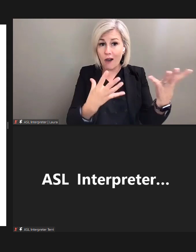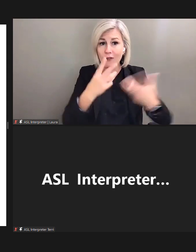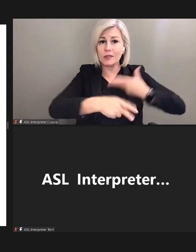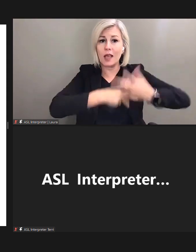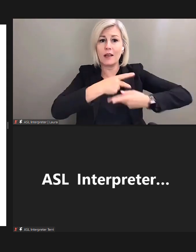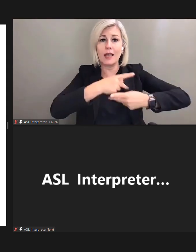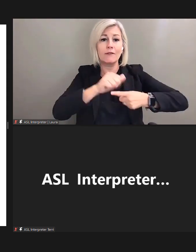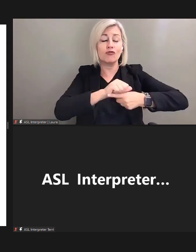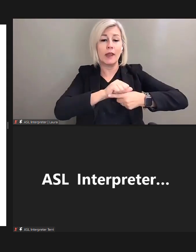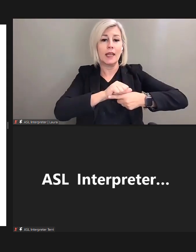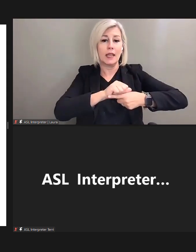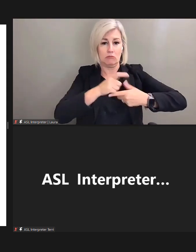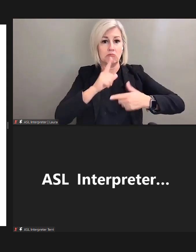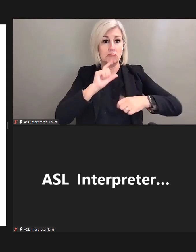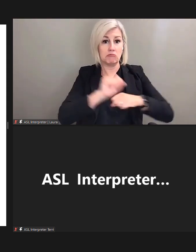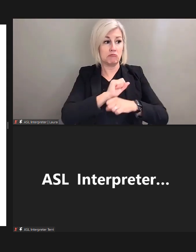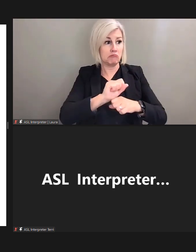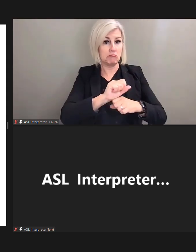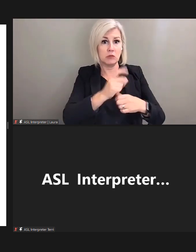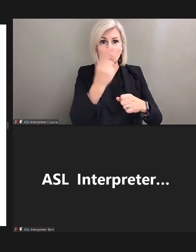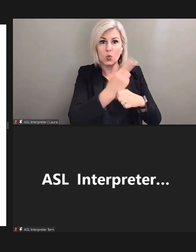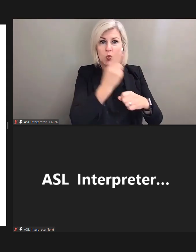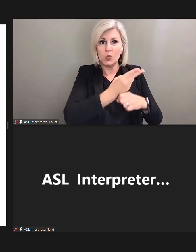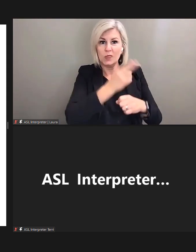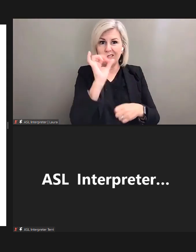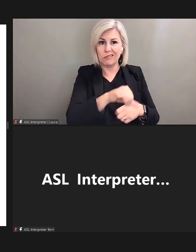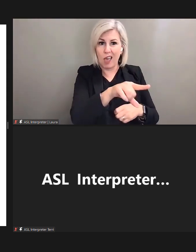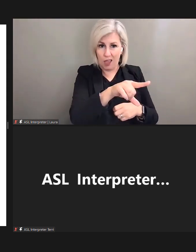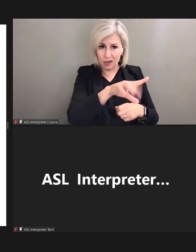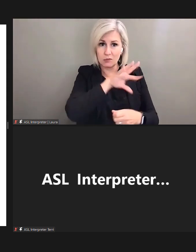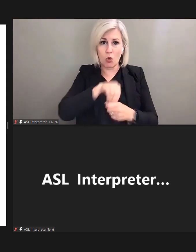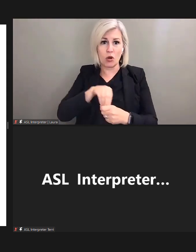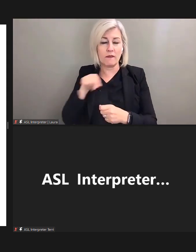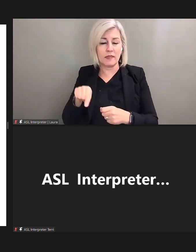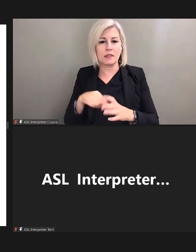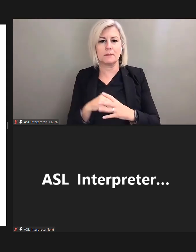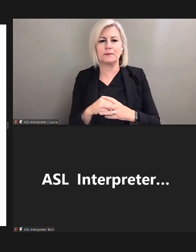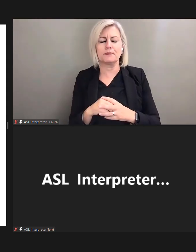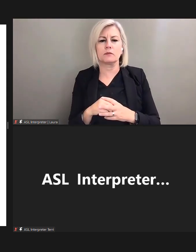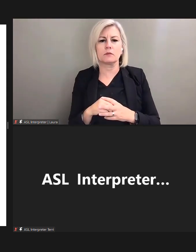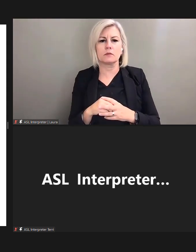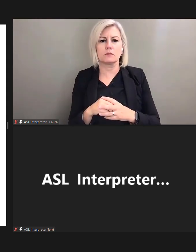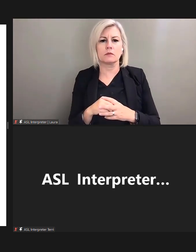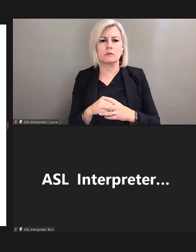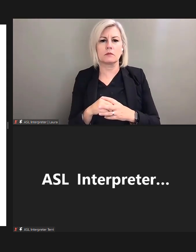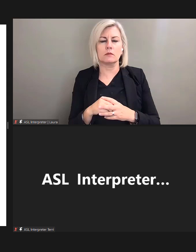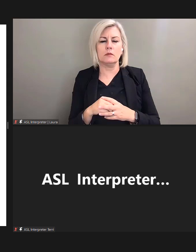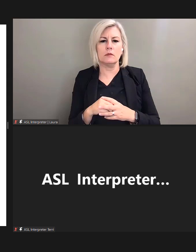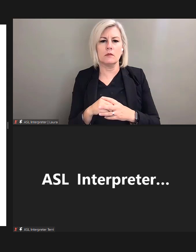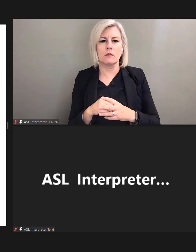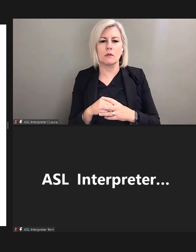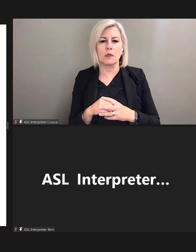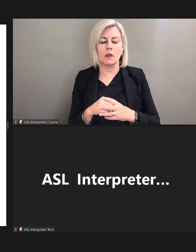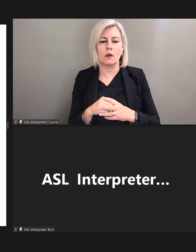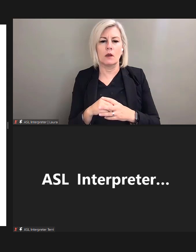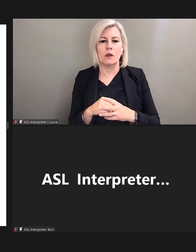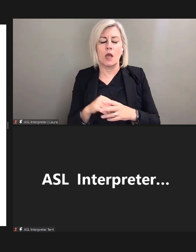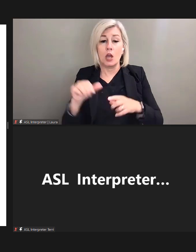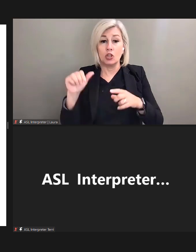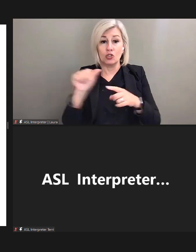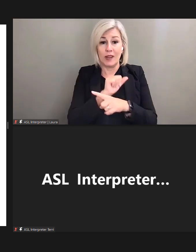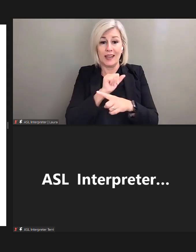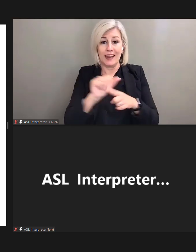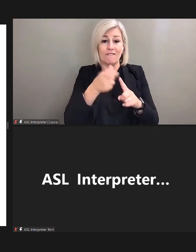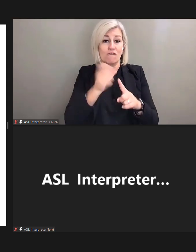of training, to access that as a part of this. As far as getting the training from the